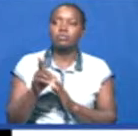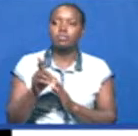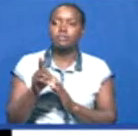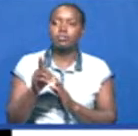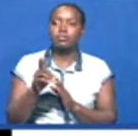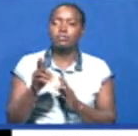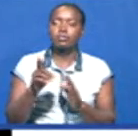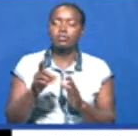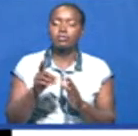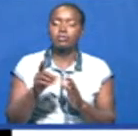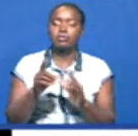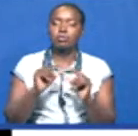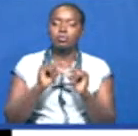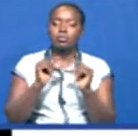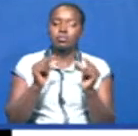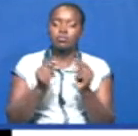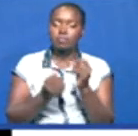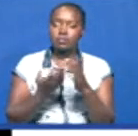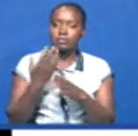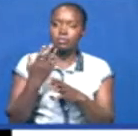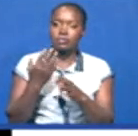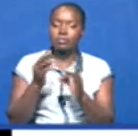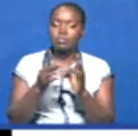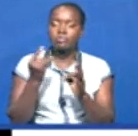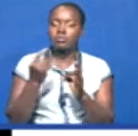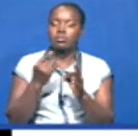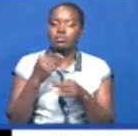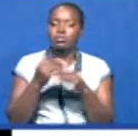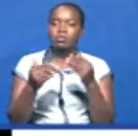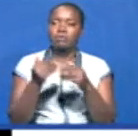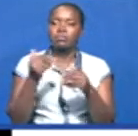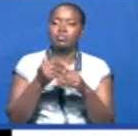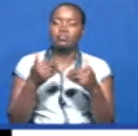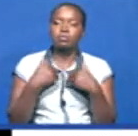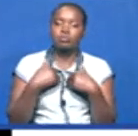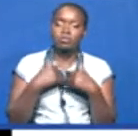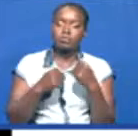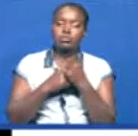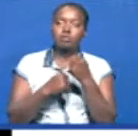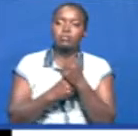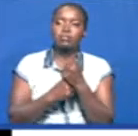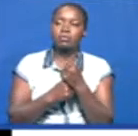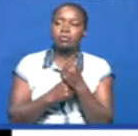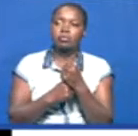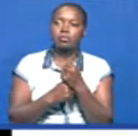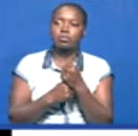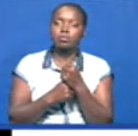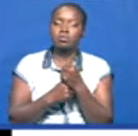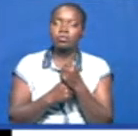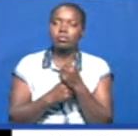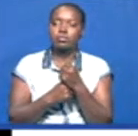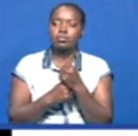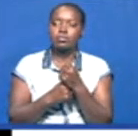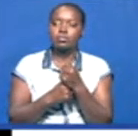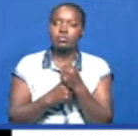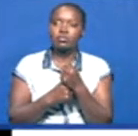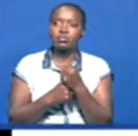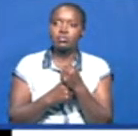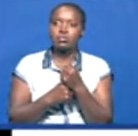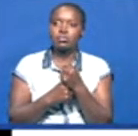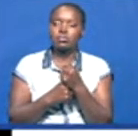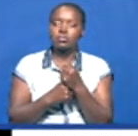growth unless we put up structures that support economic development, that